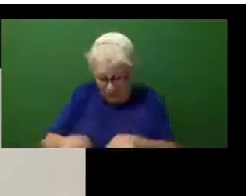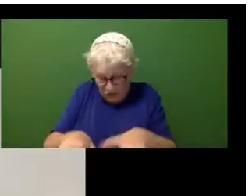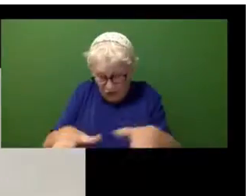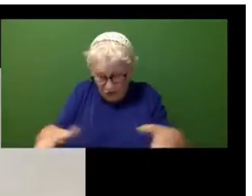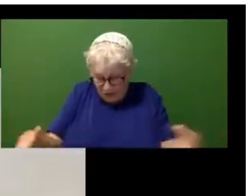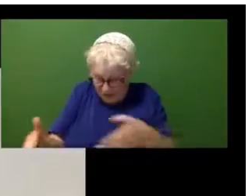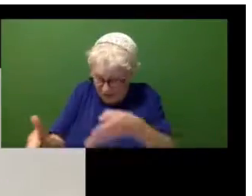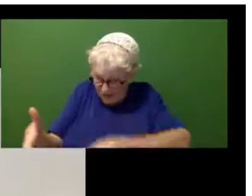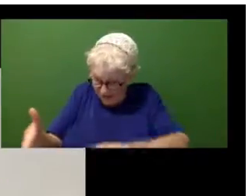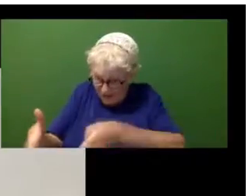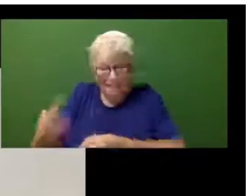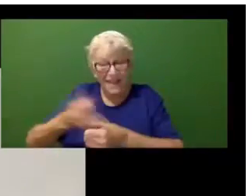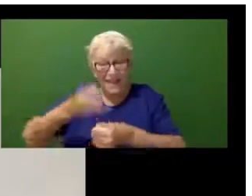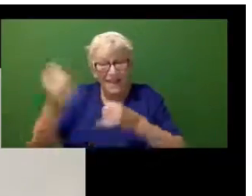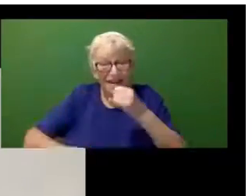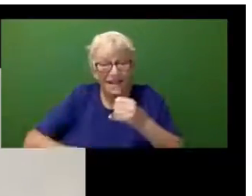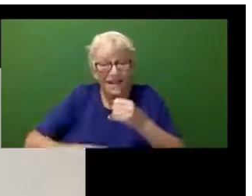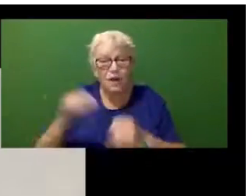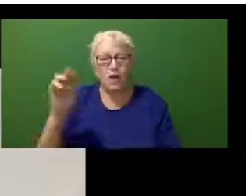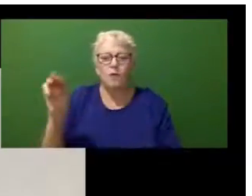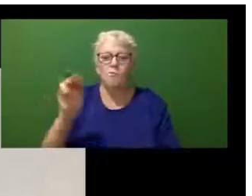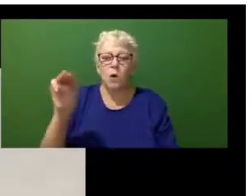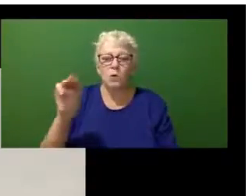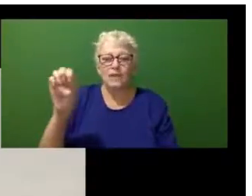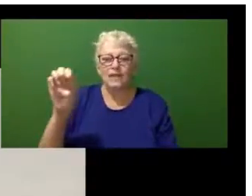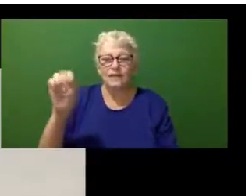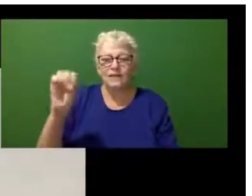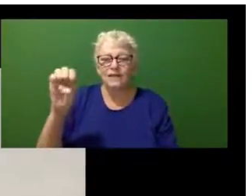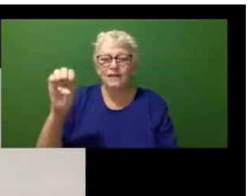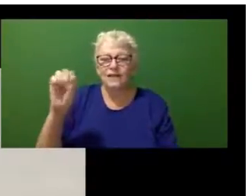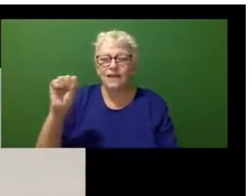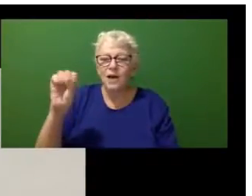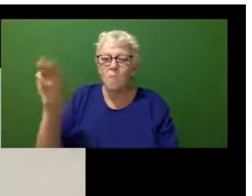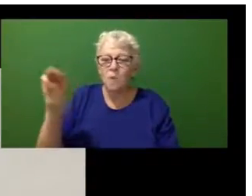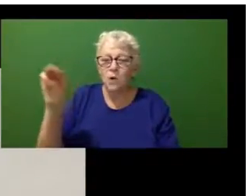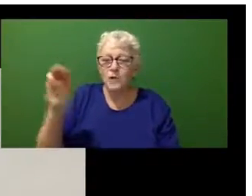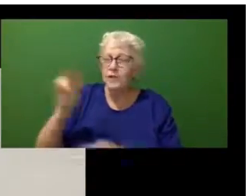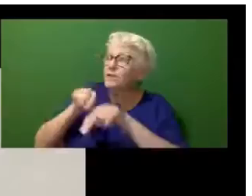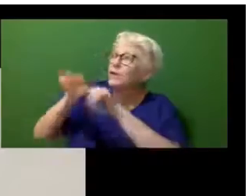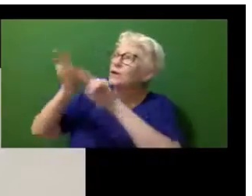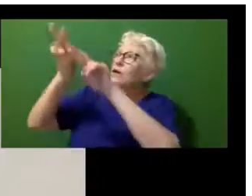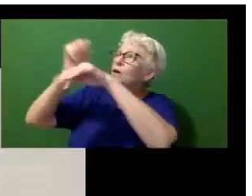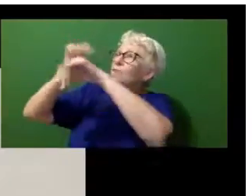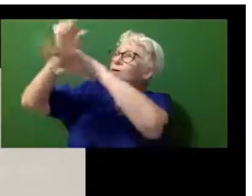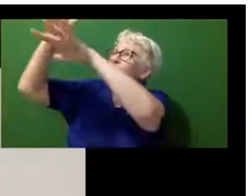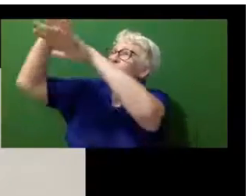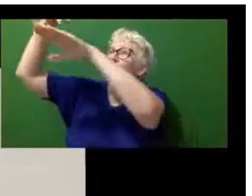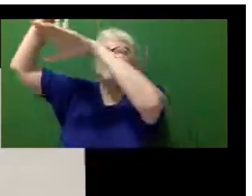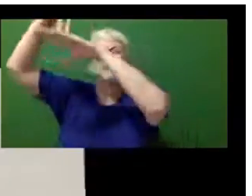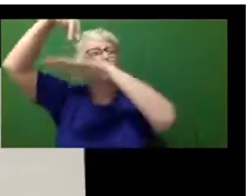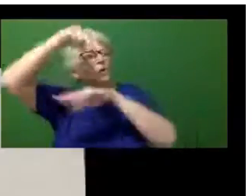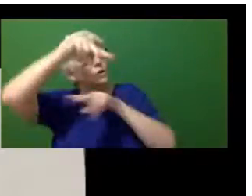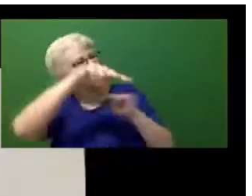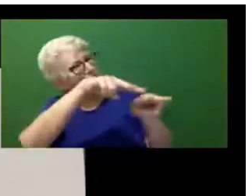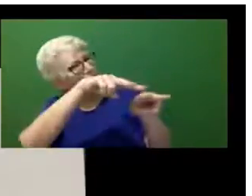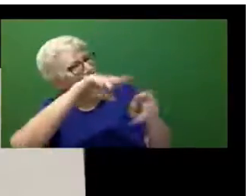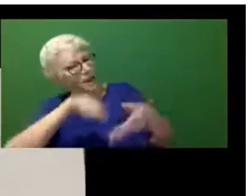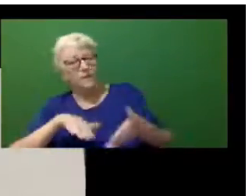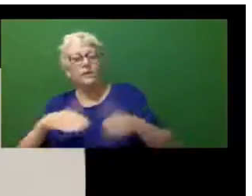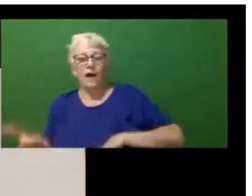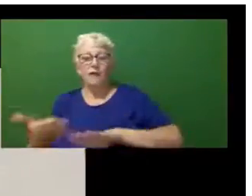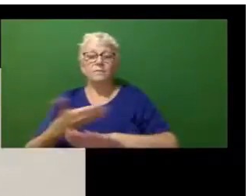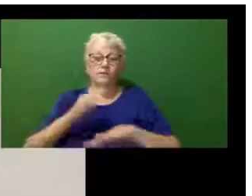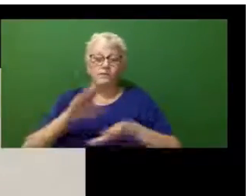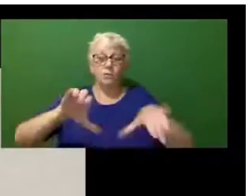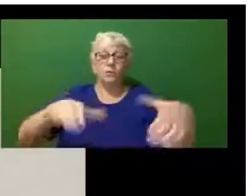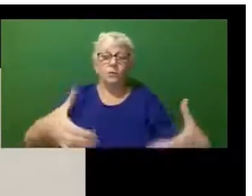reading. In this final portion, Moses ascends a mountain, looks out into the promised land, and passes away before